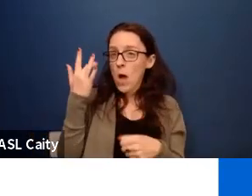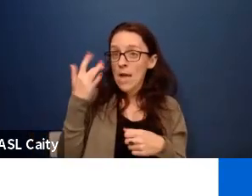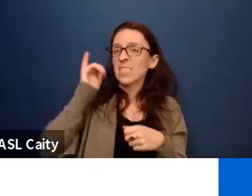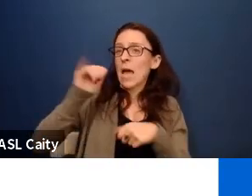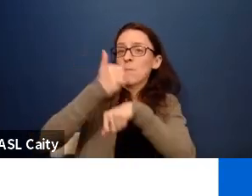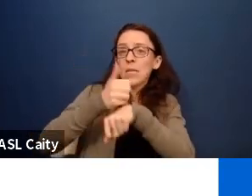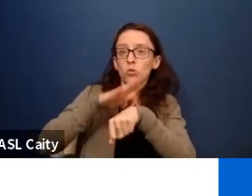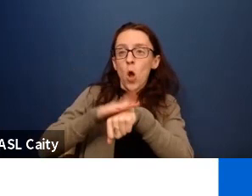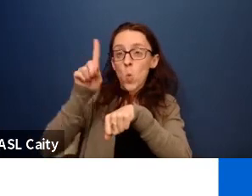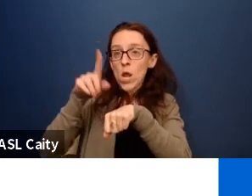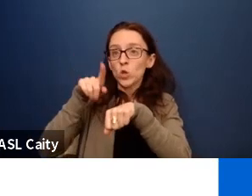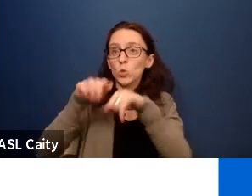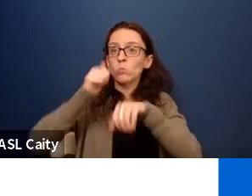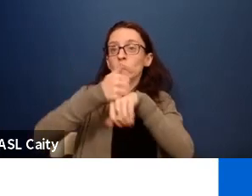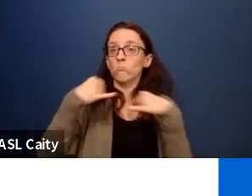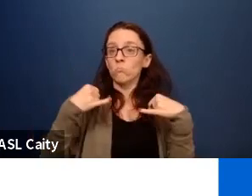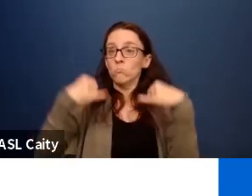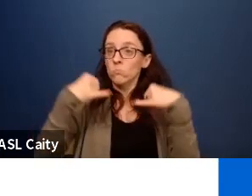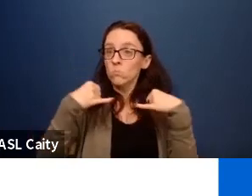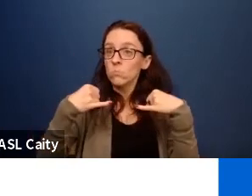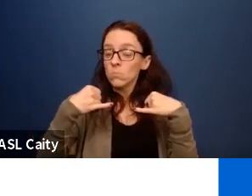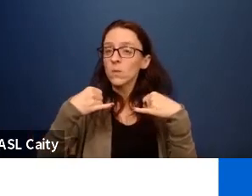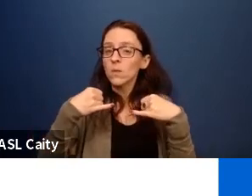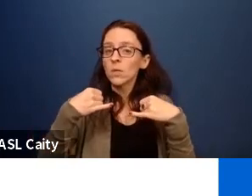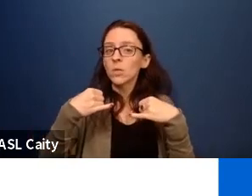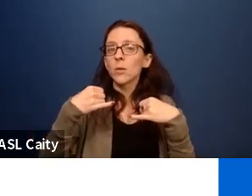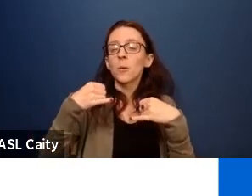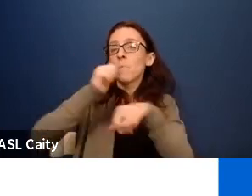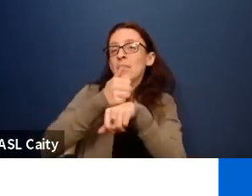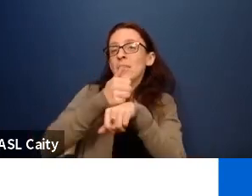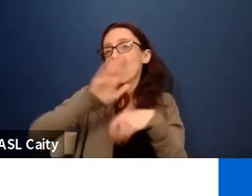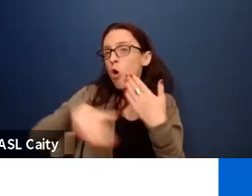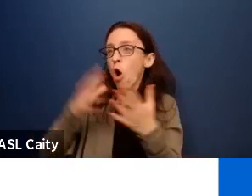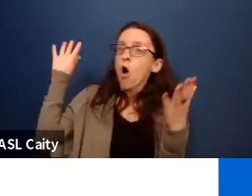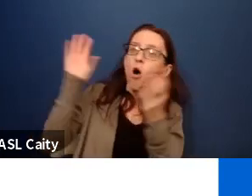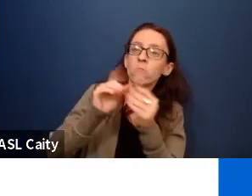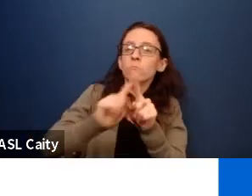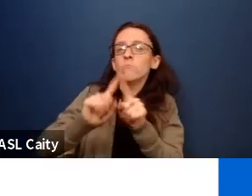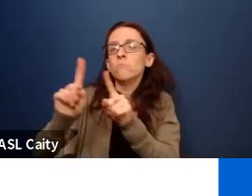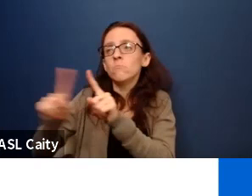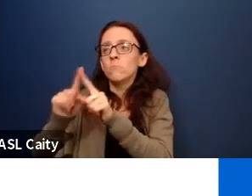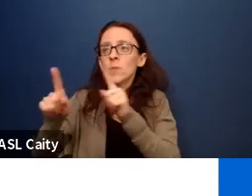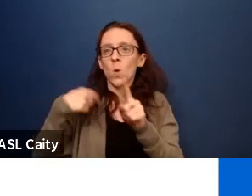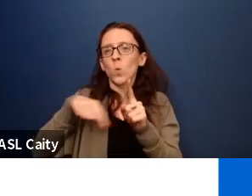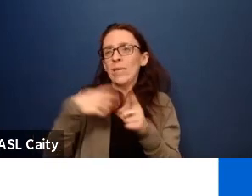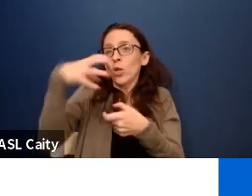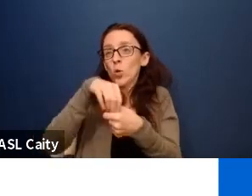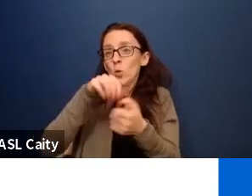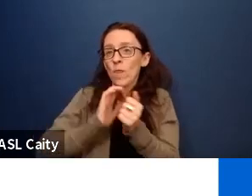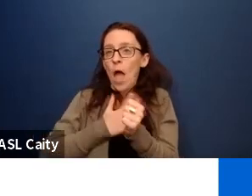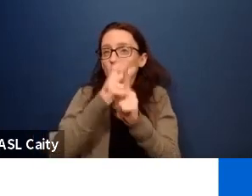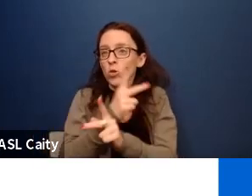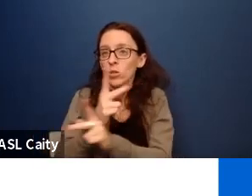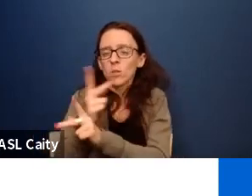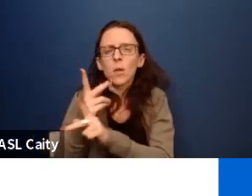to the our combined socioeconomic factors? Like, how is it that they split